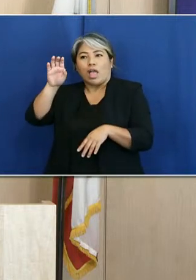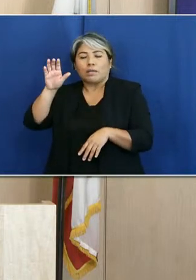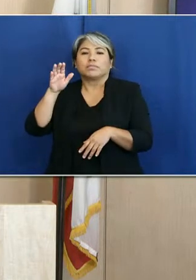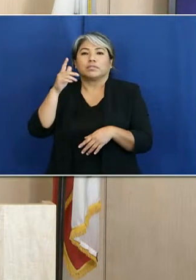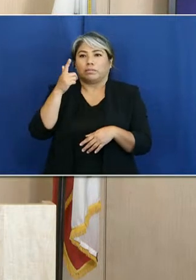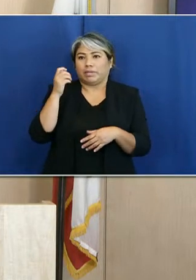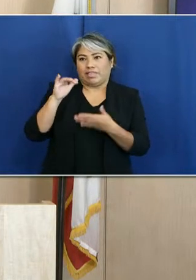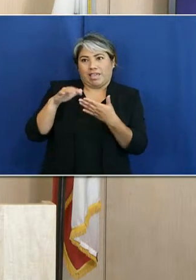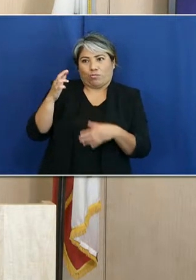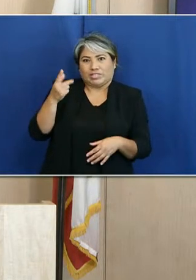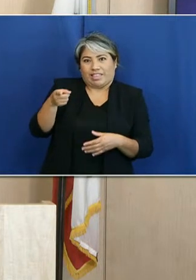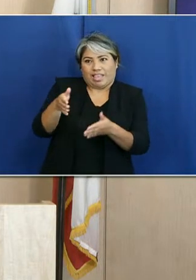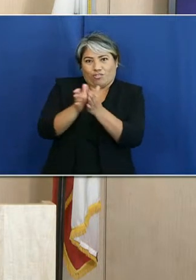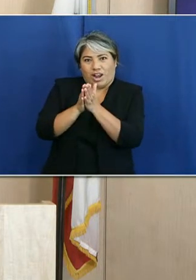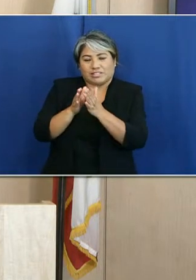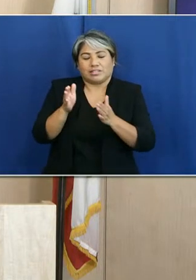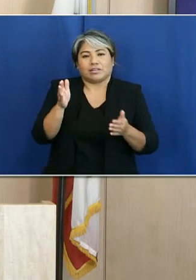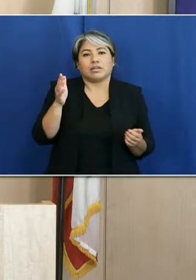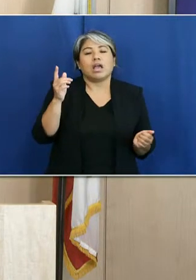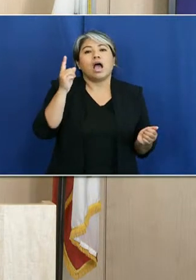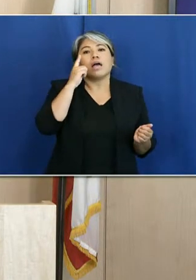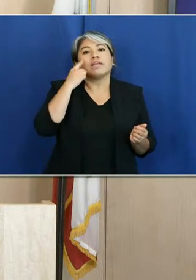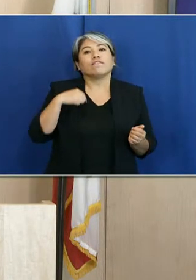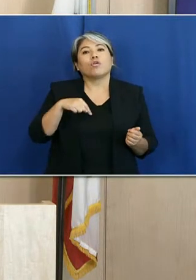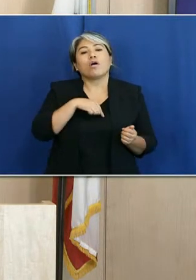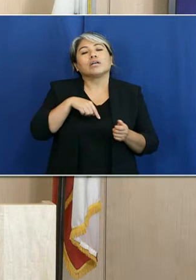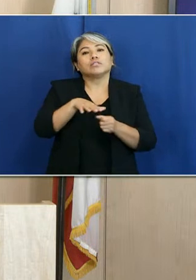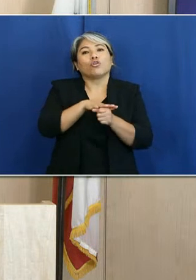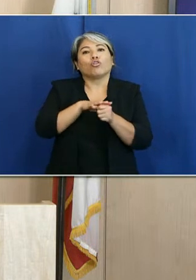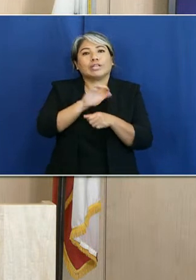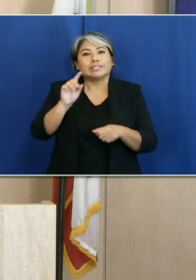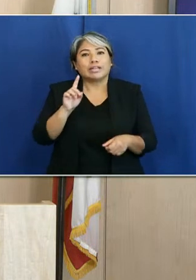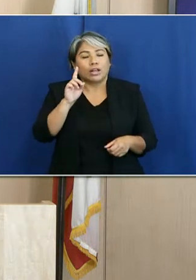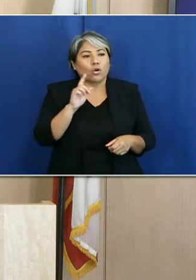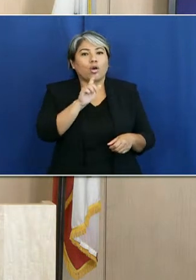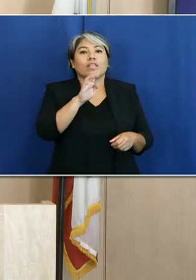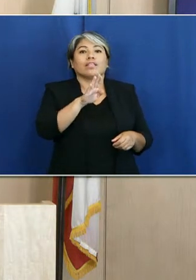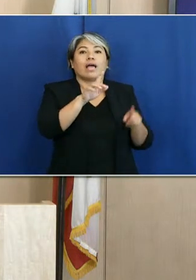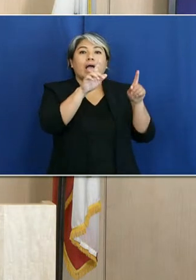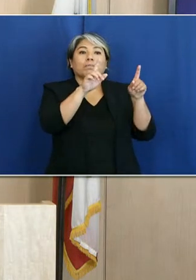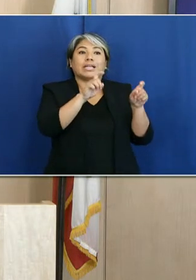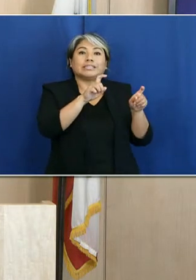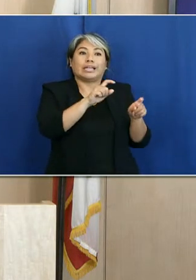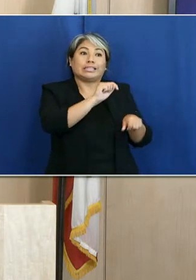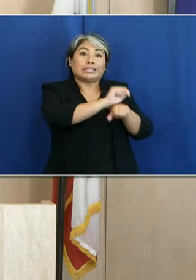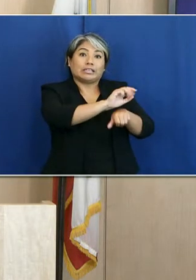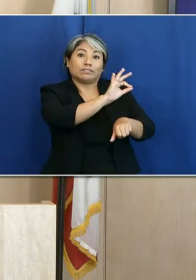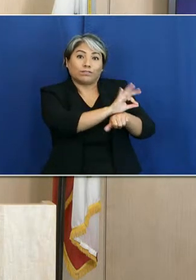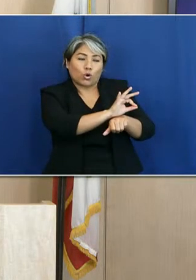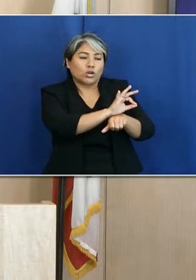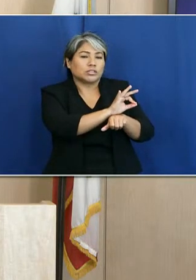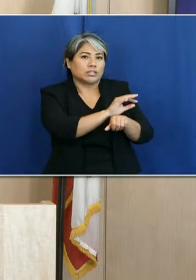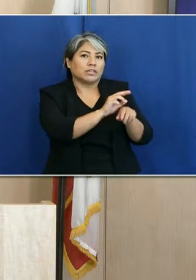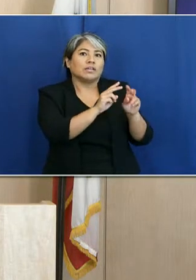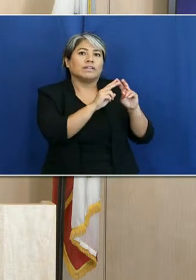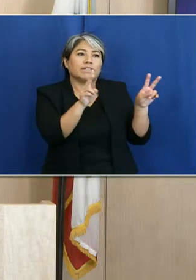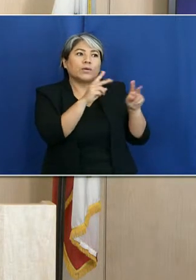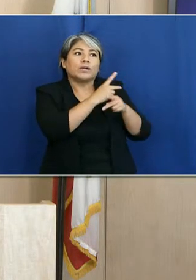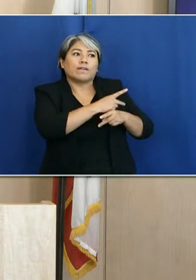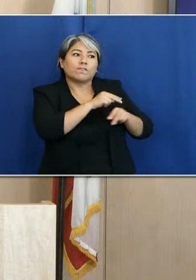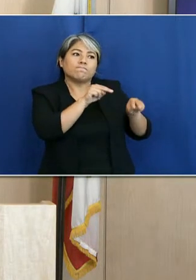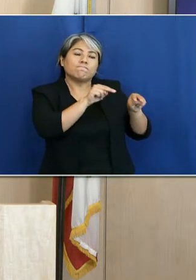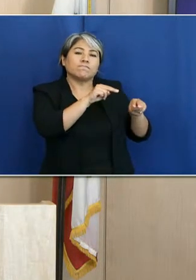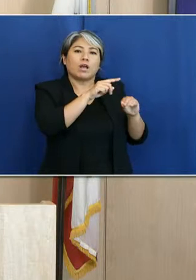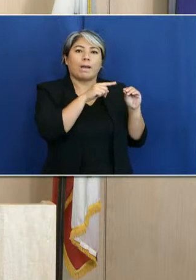reason you're asking. And I think for us locally, our lab testing task force, very vigilant about this issue of the